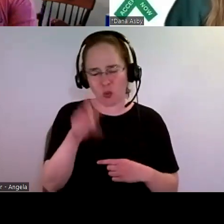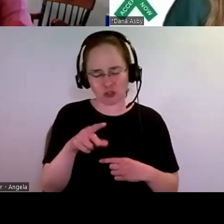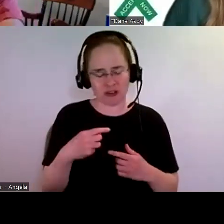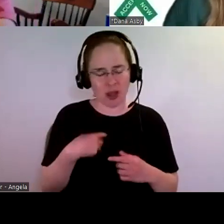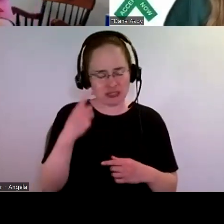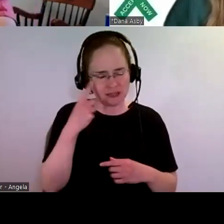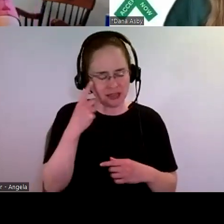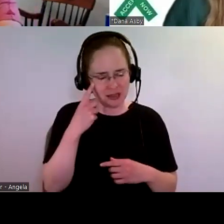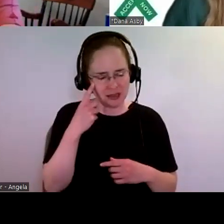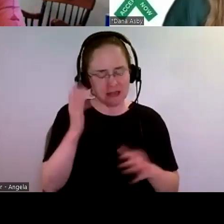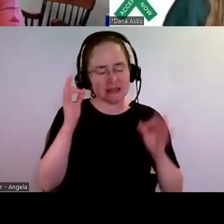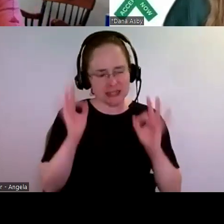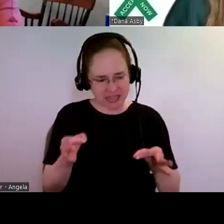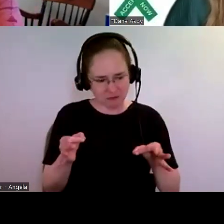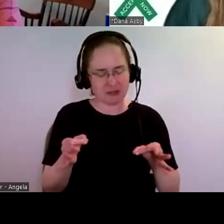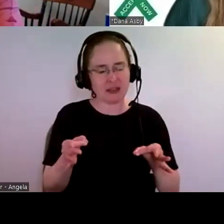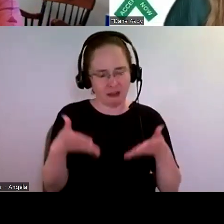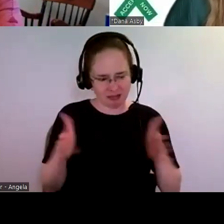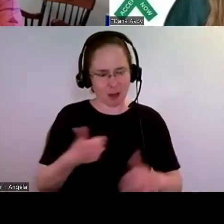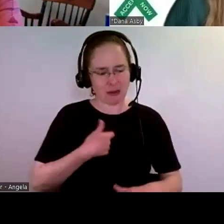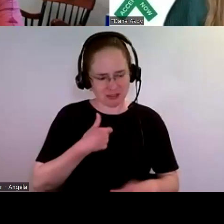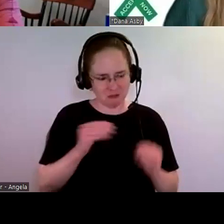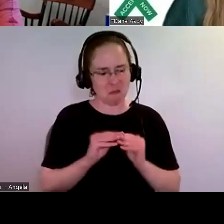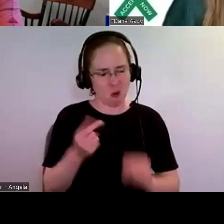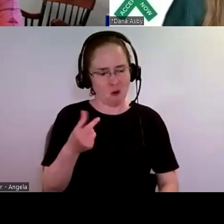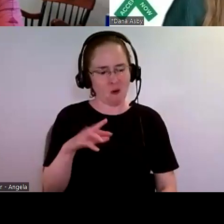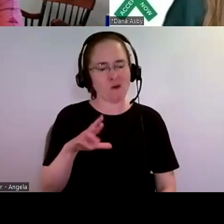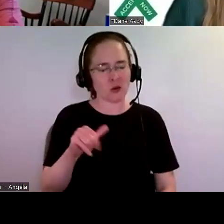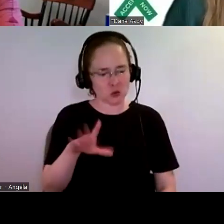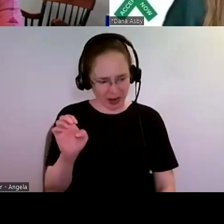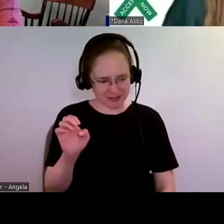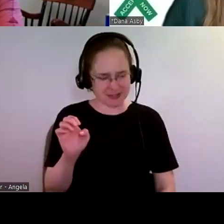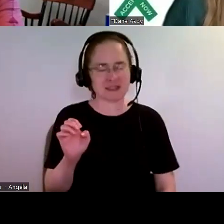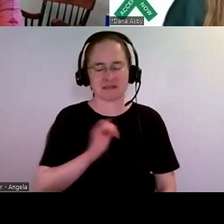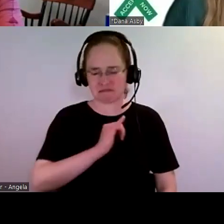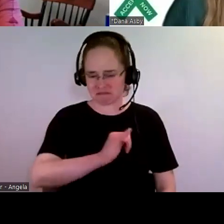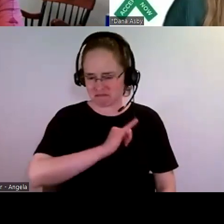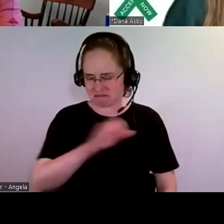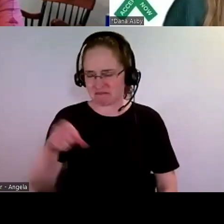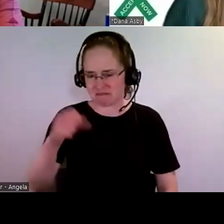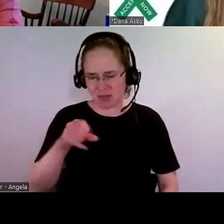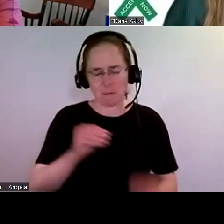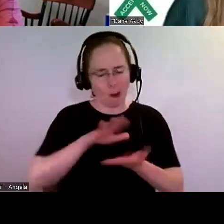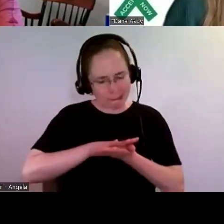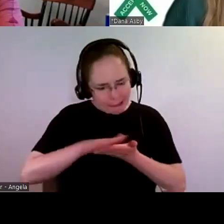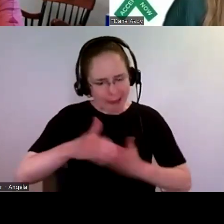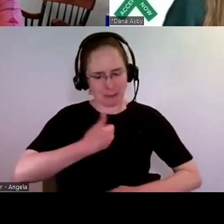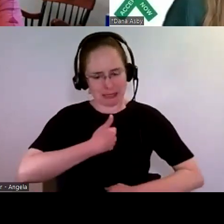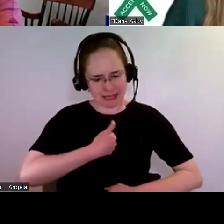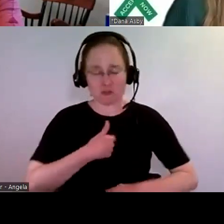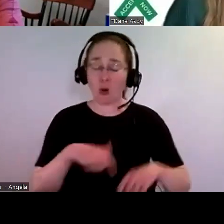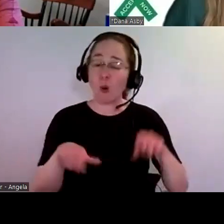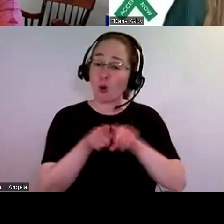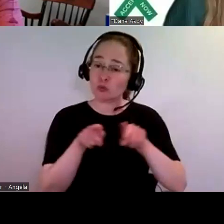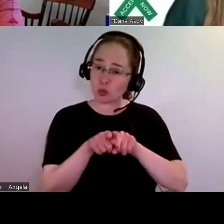was thinking definitely give myself some grace, as Muriel said, be kinder to myself, but